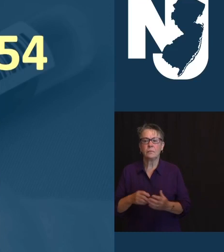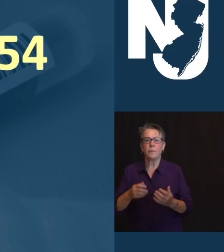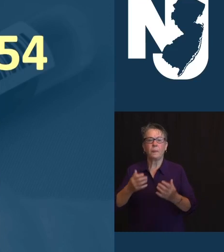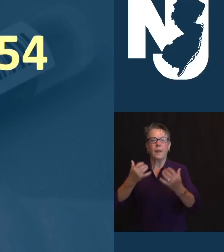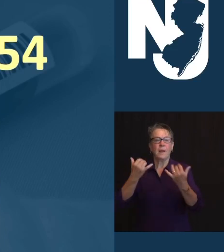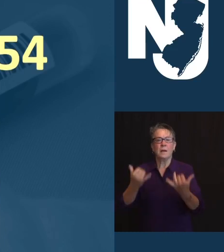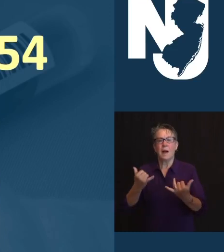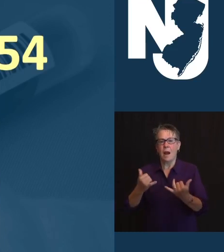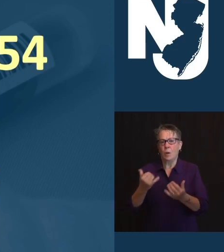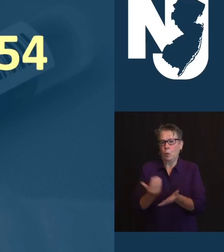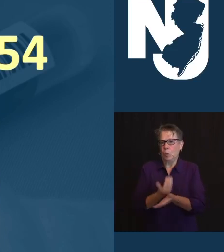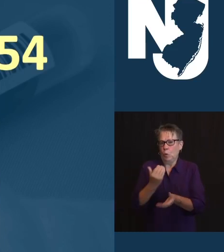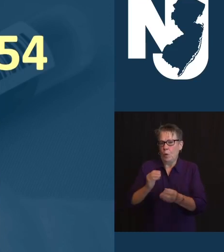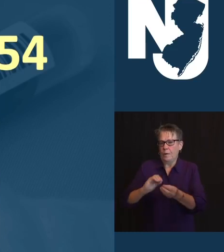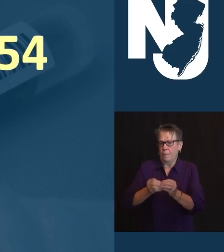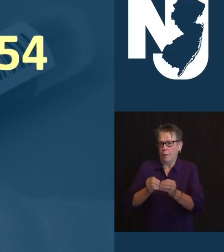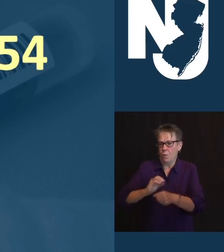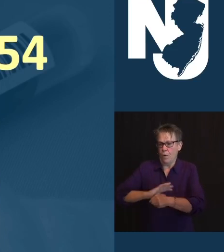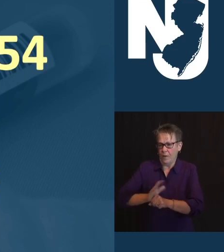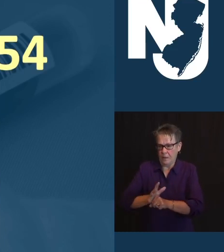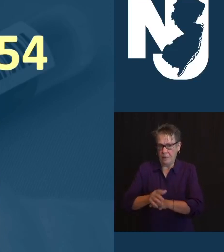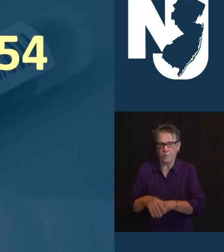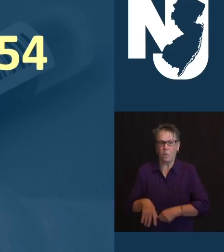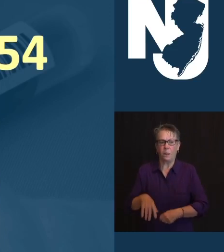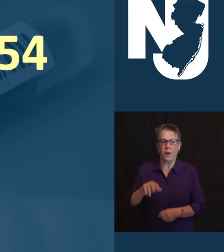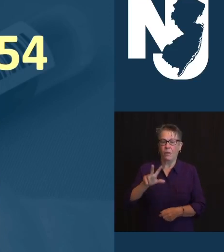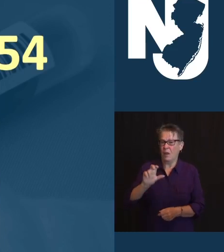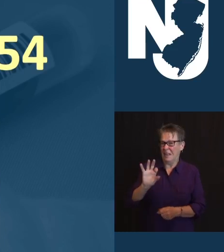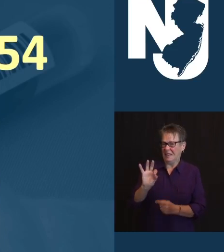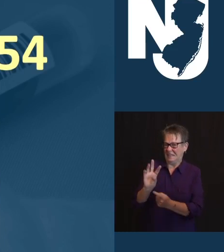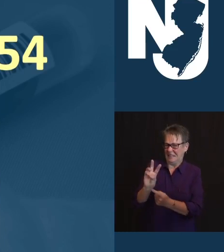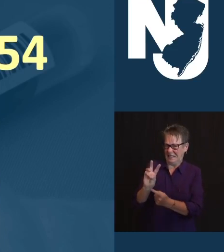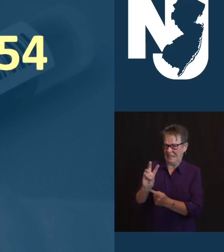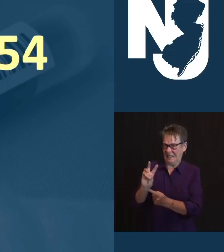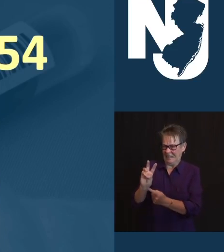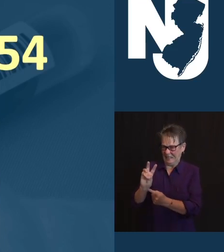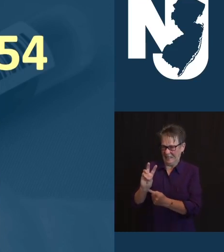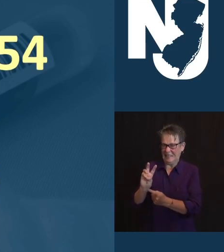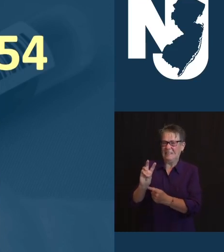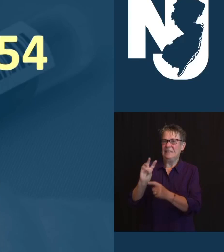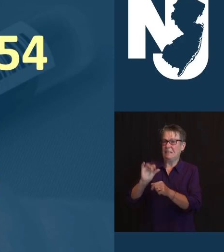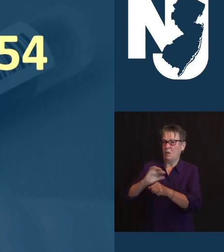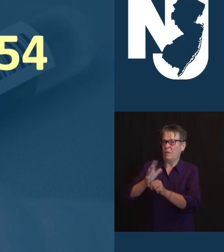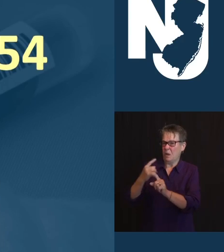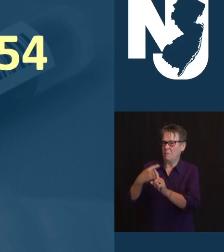positive test results, and we have broken through 200,000. It is now